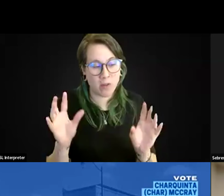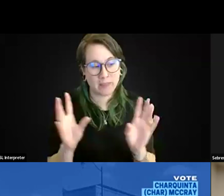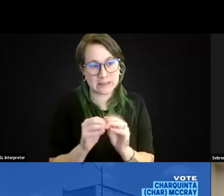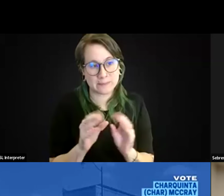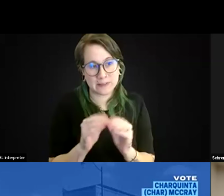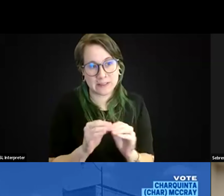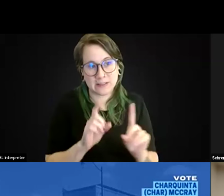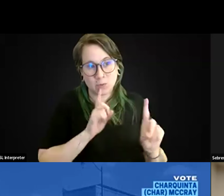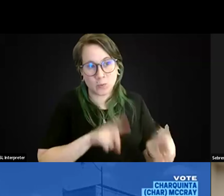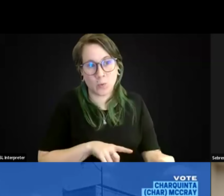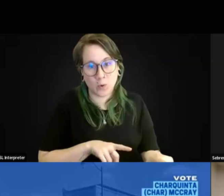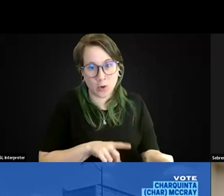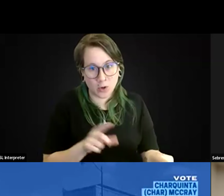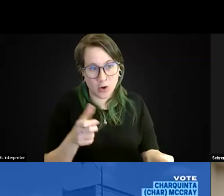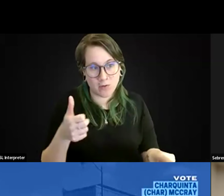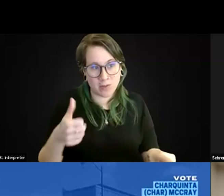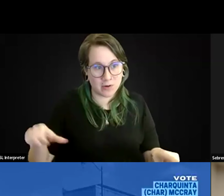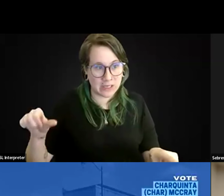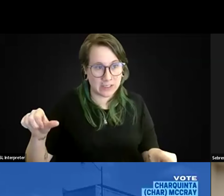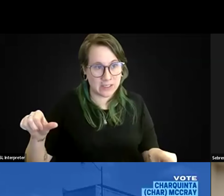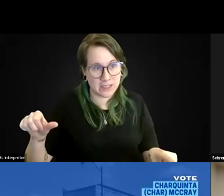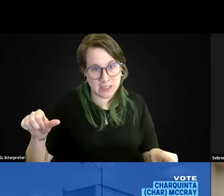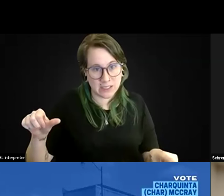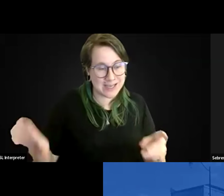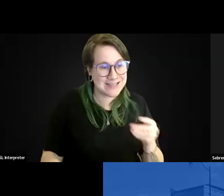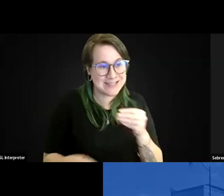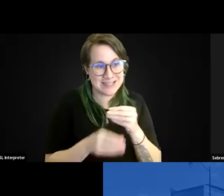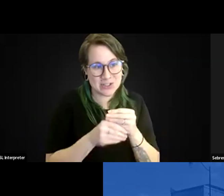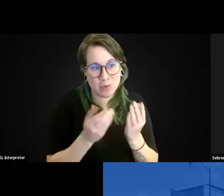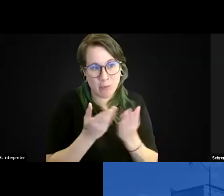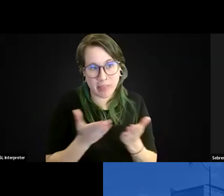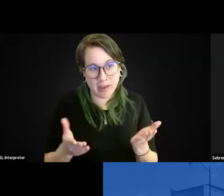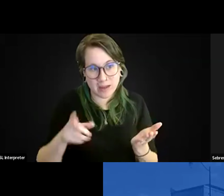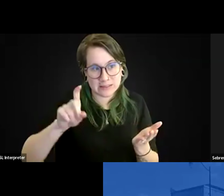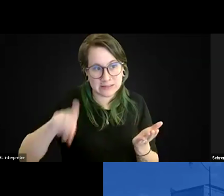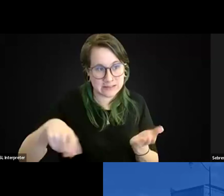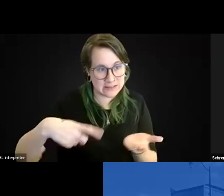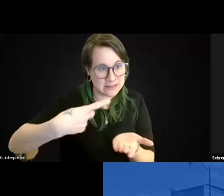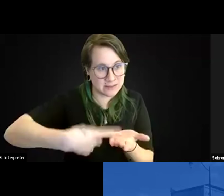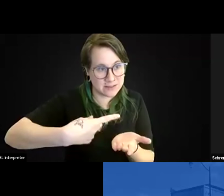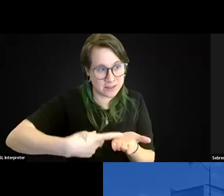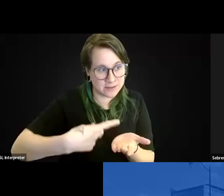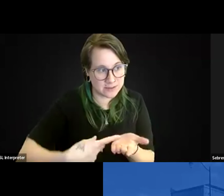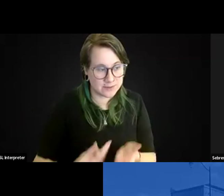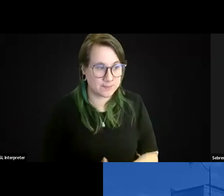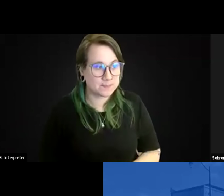order. Is there any additional items that need to be discussed?